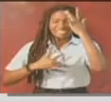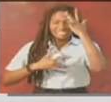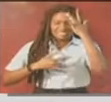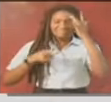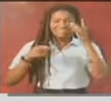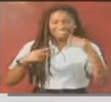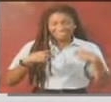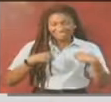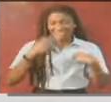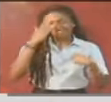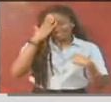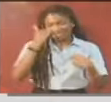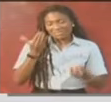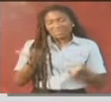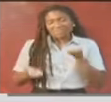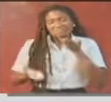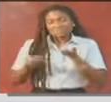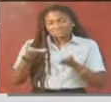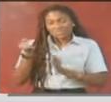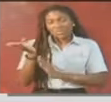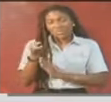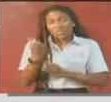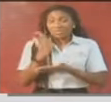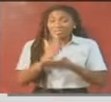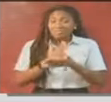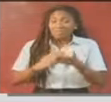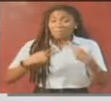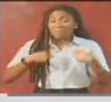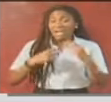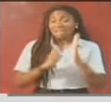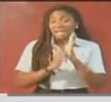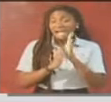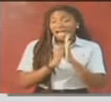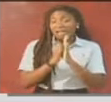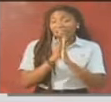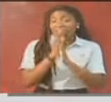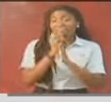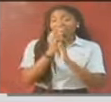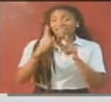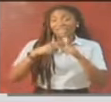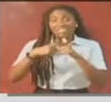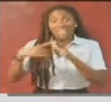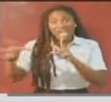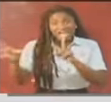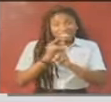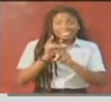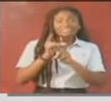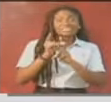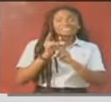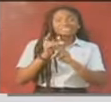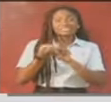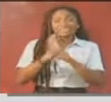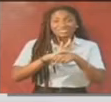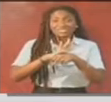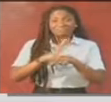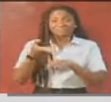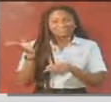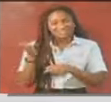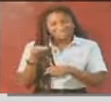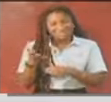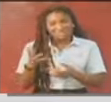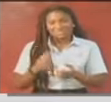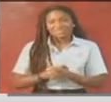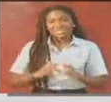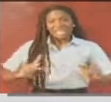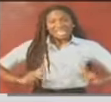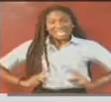some cases pre-existing cancer conditions that they were being treated for, kidney disease, other things that may have impaired